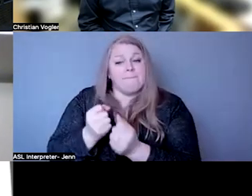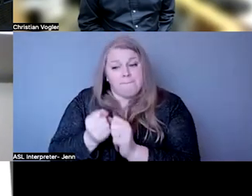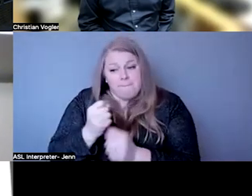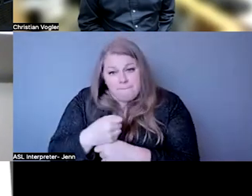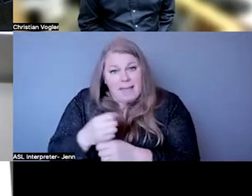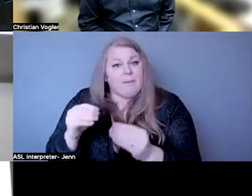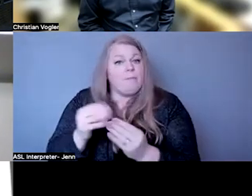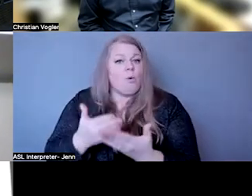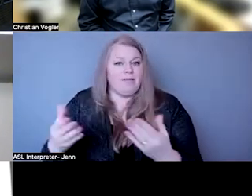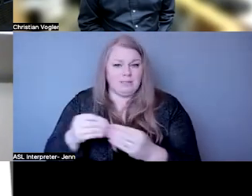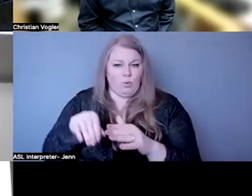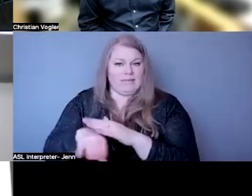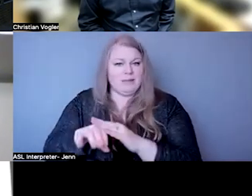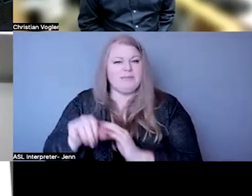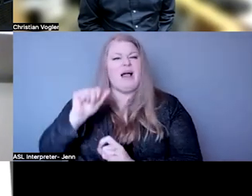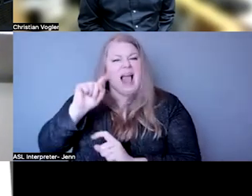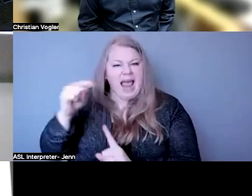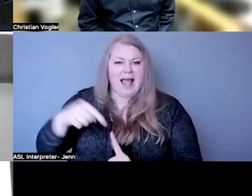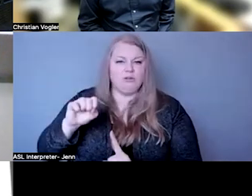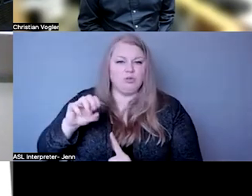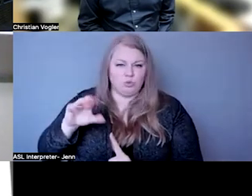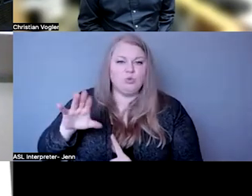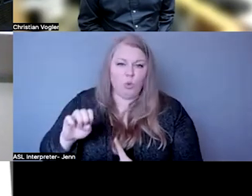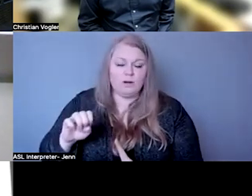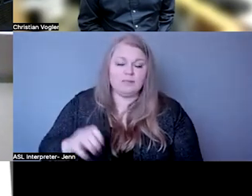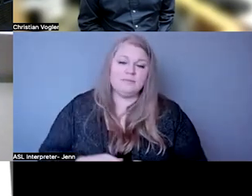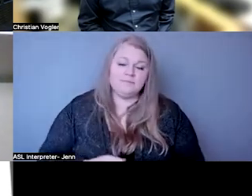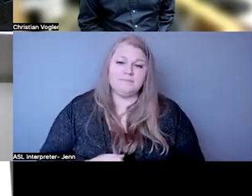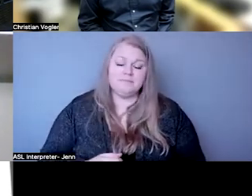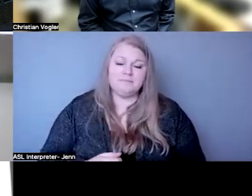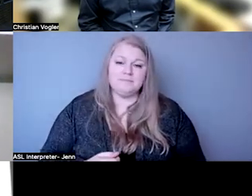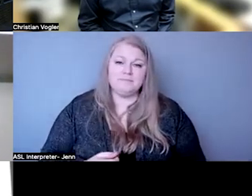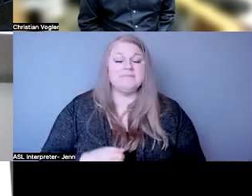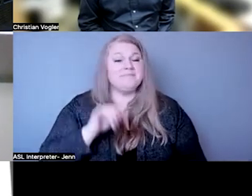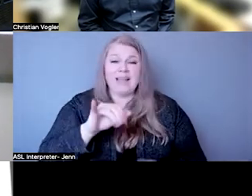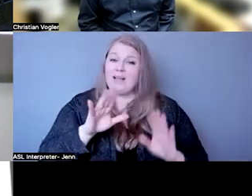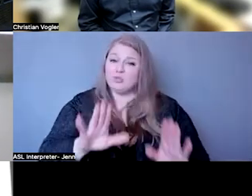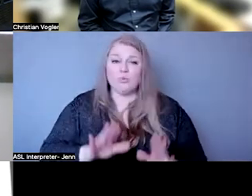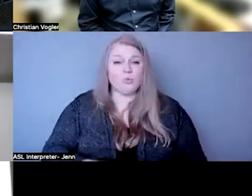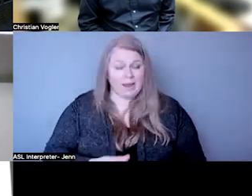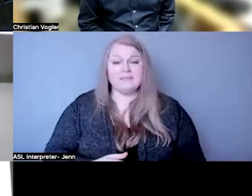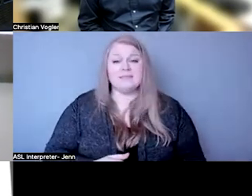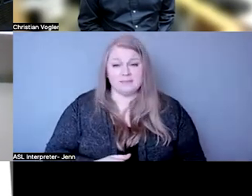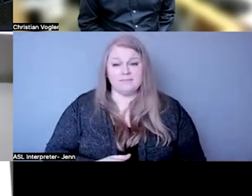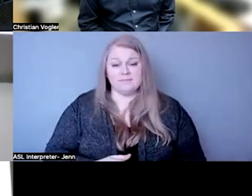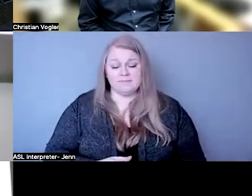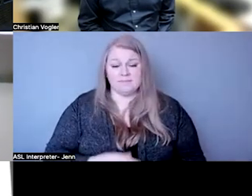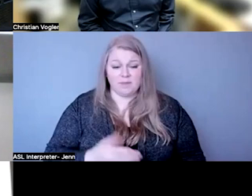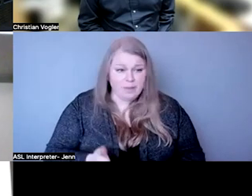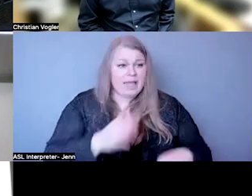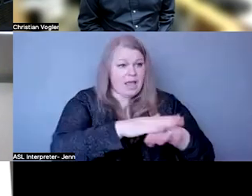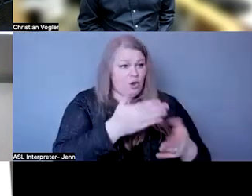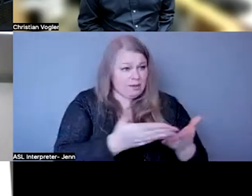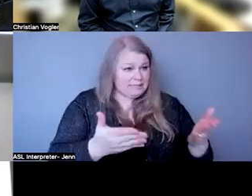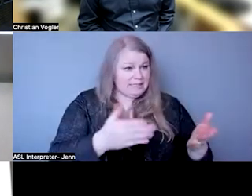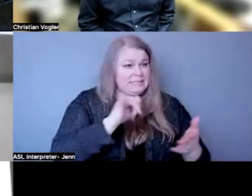at source. And so that is great. So, increase things that can be